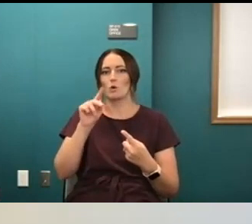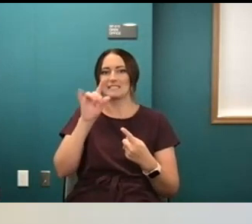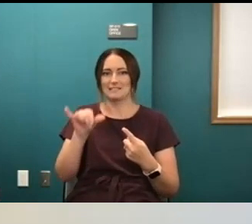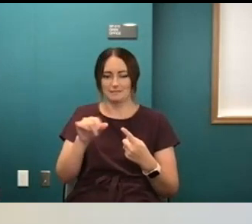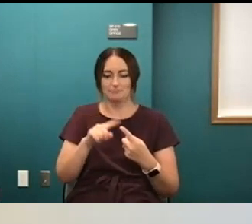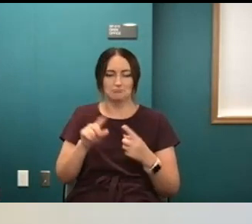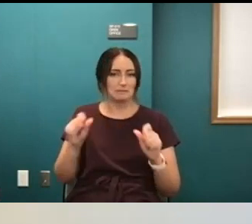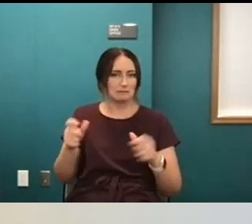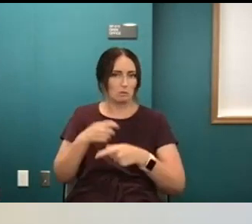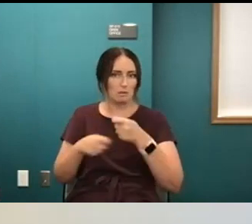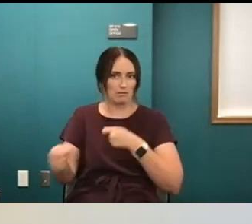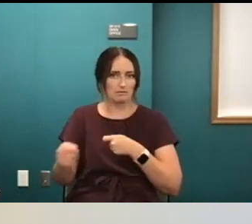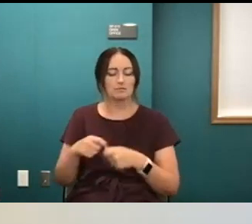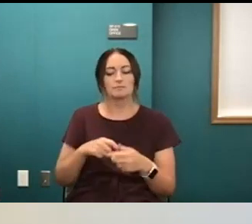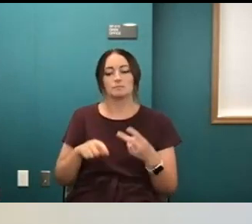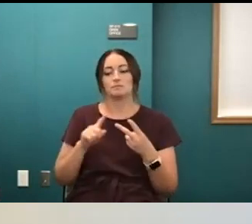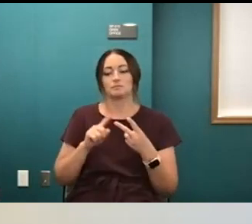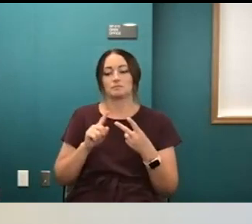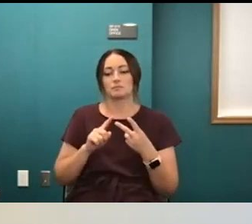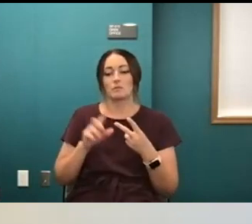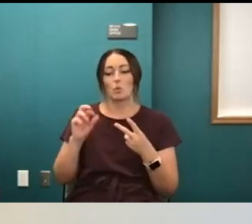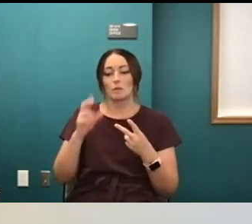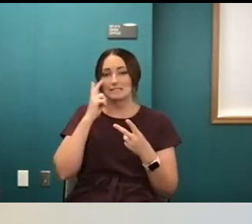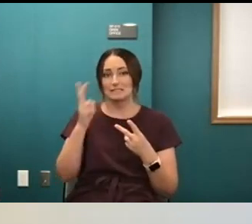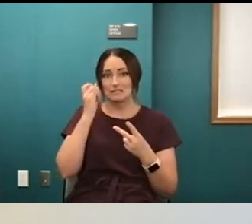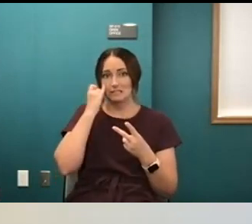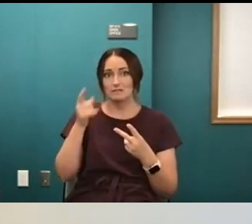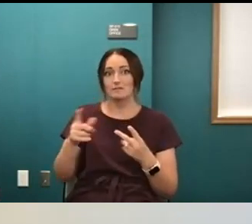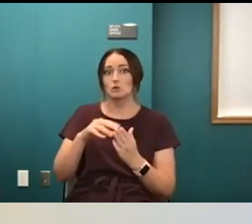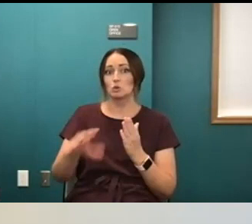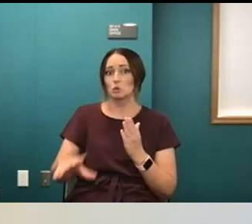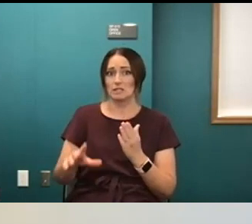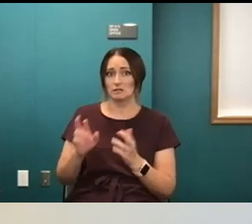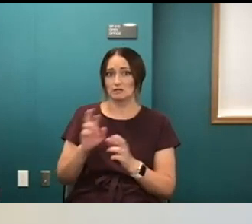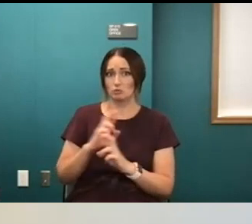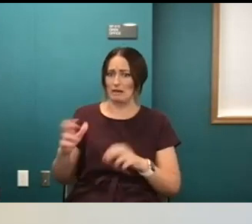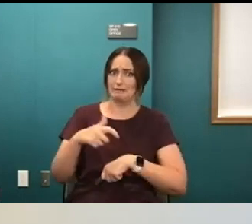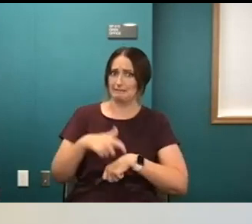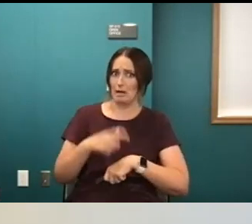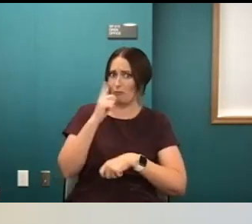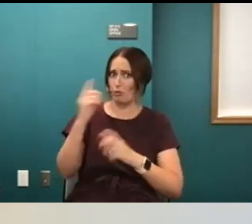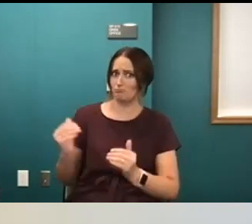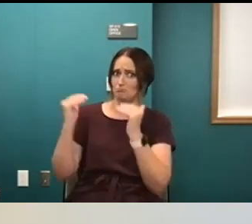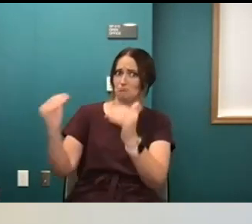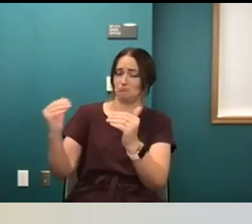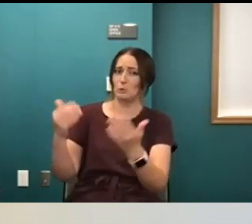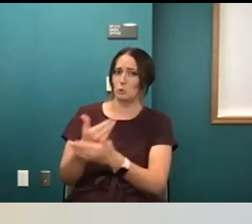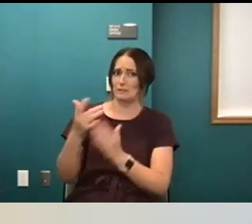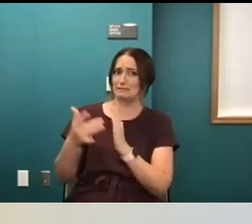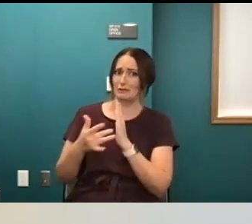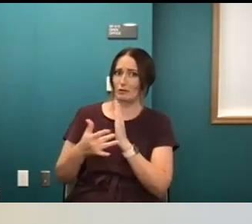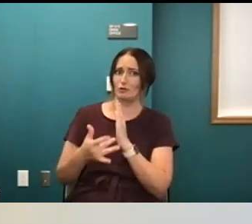things replaced, as well as see if he is due for an upgrade to get new technology. I think that would be